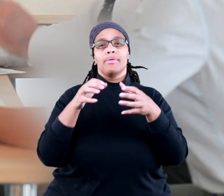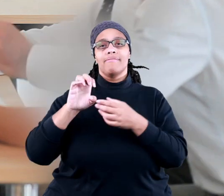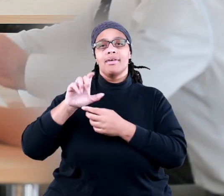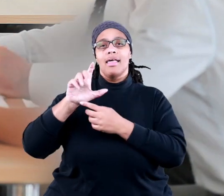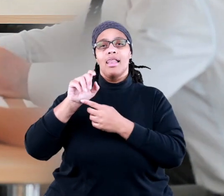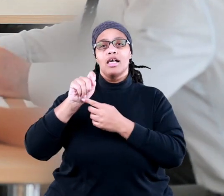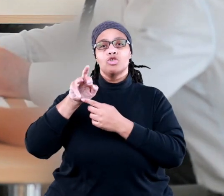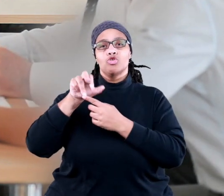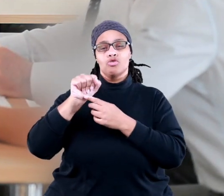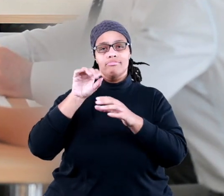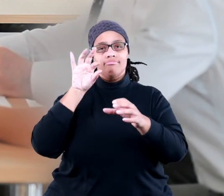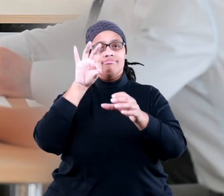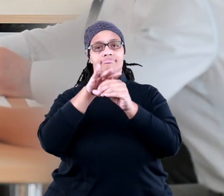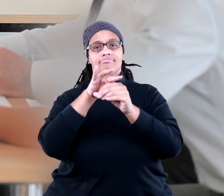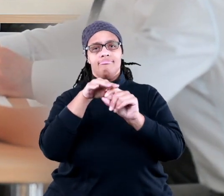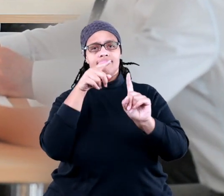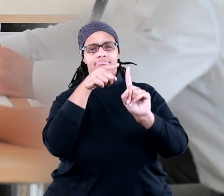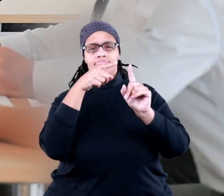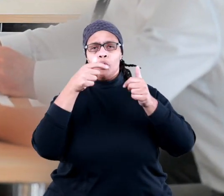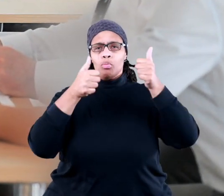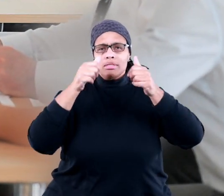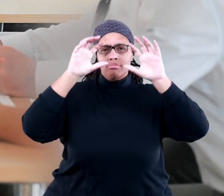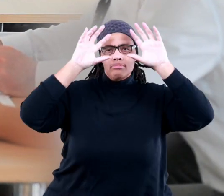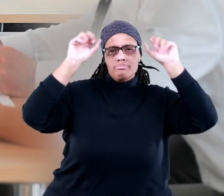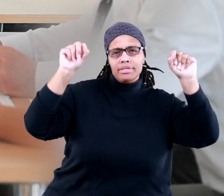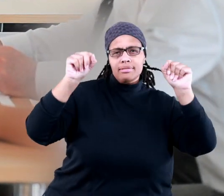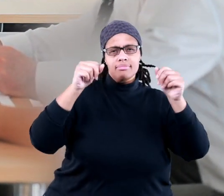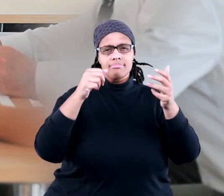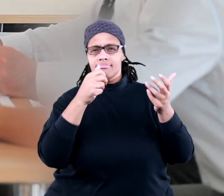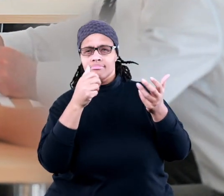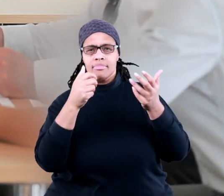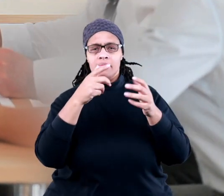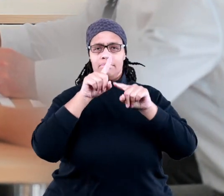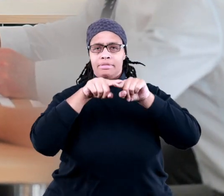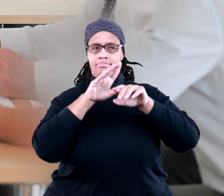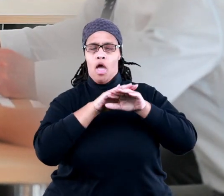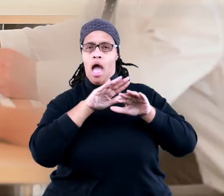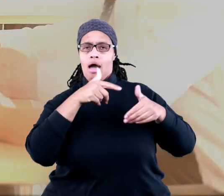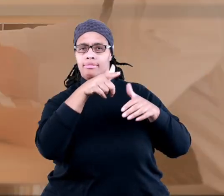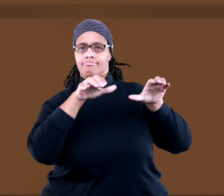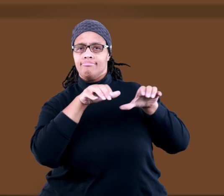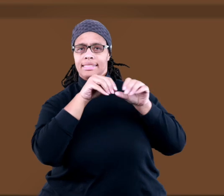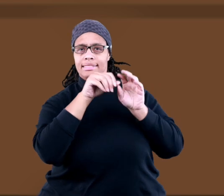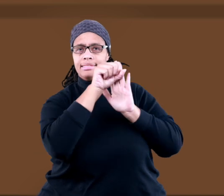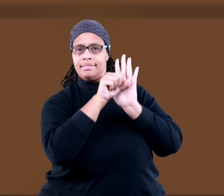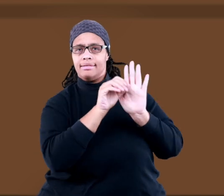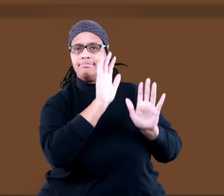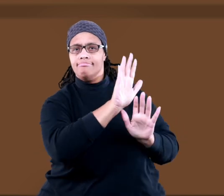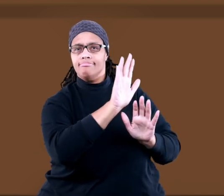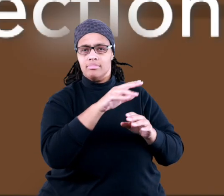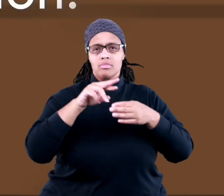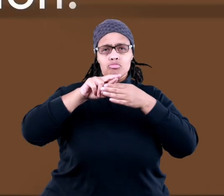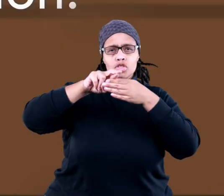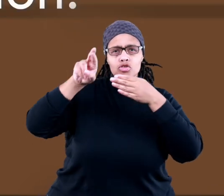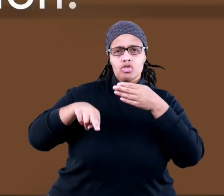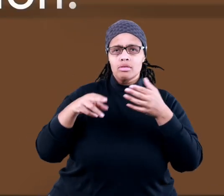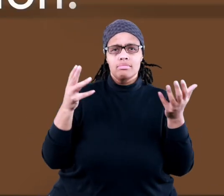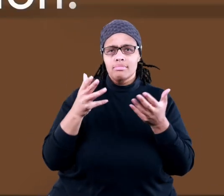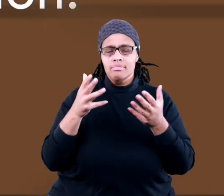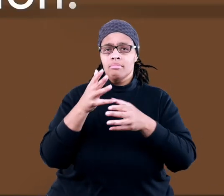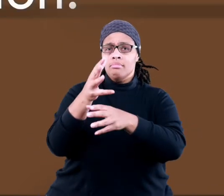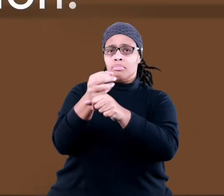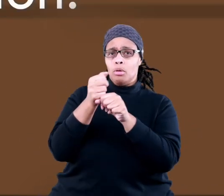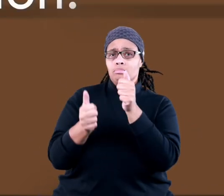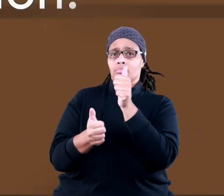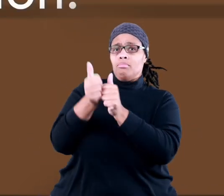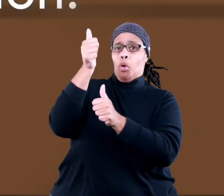of electors who choose our president based on how candidates do in their states. The result is that a candidate can get